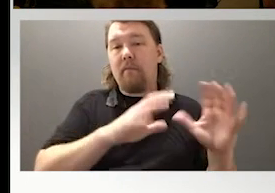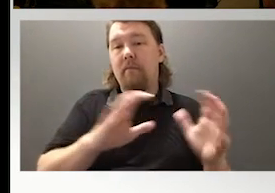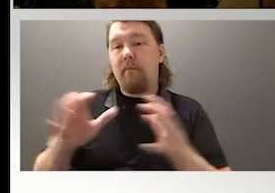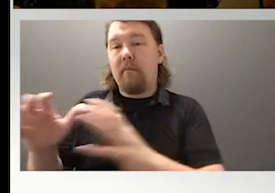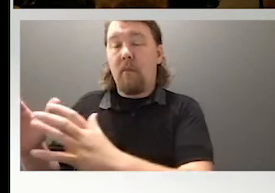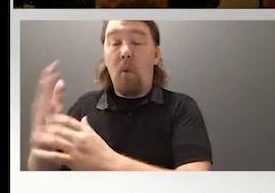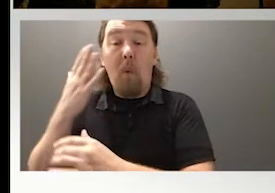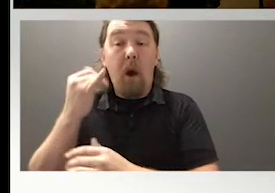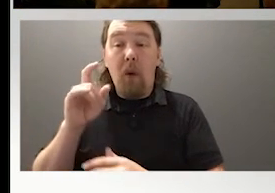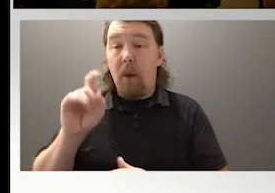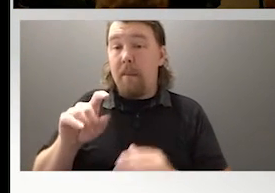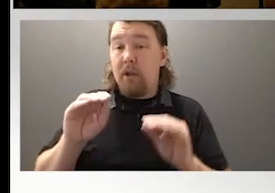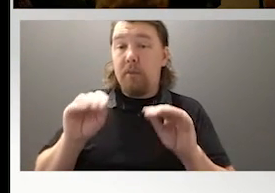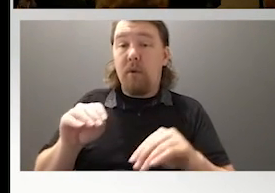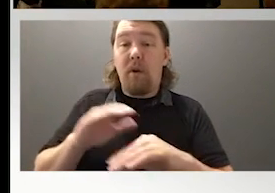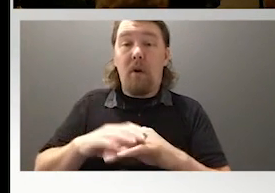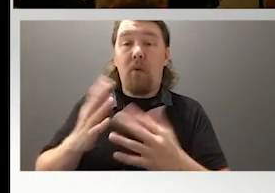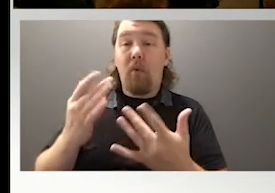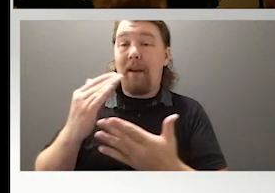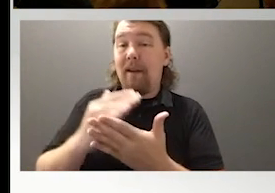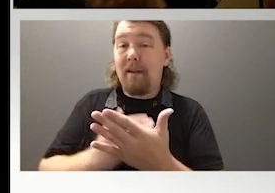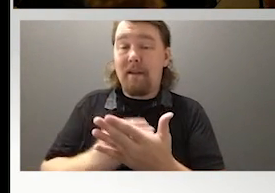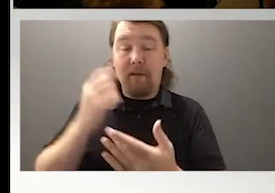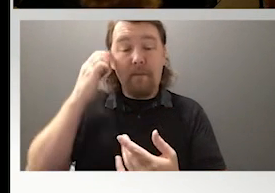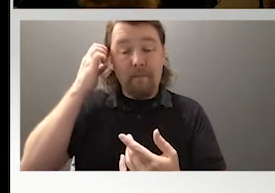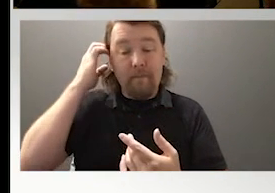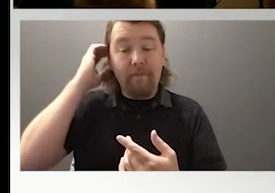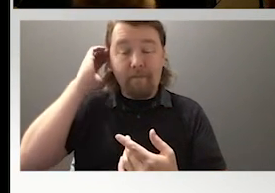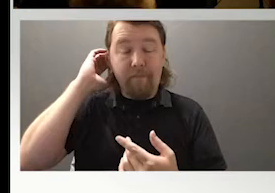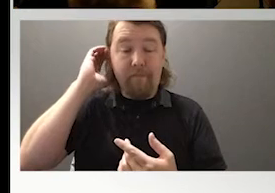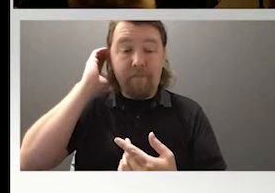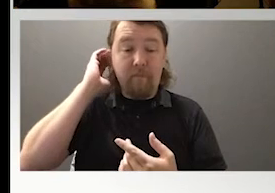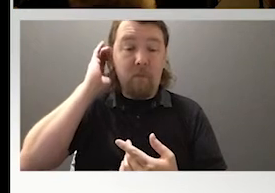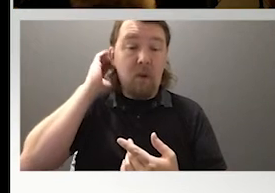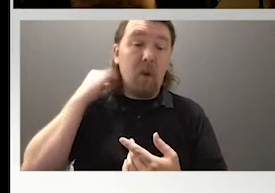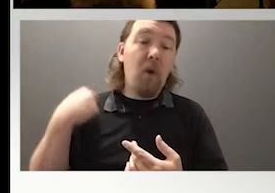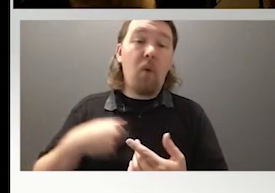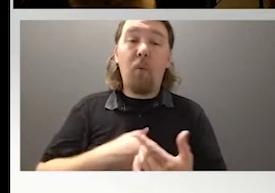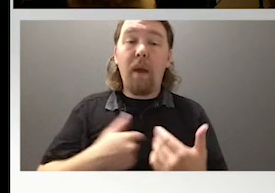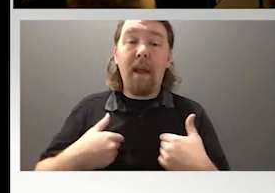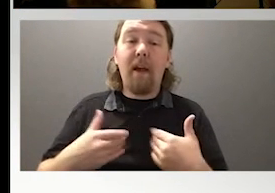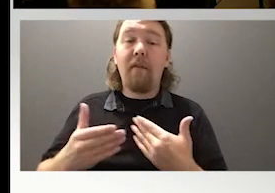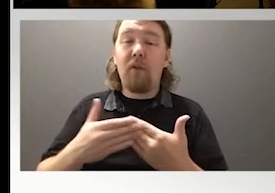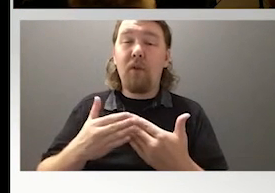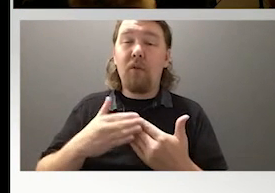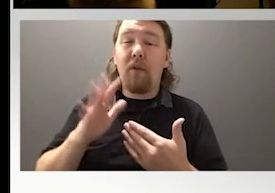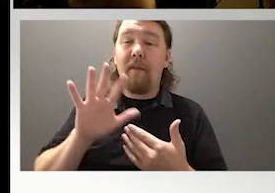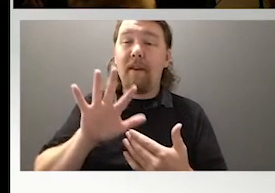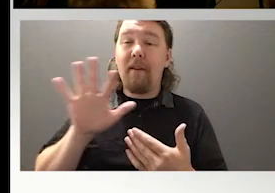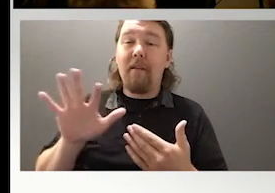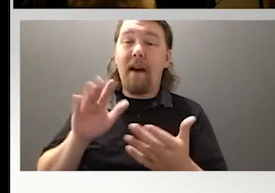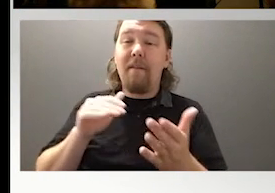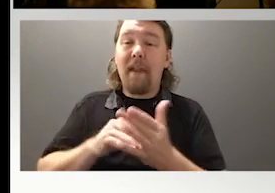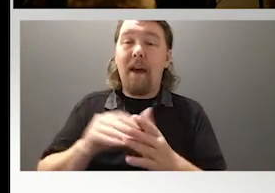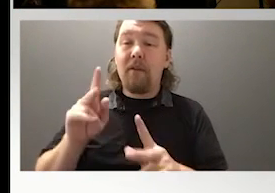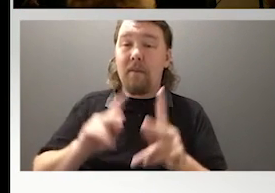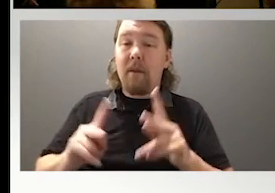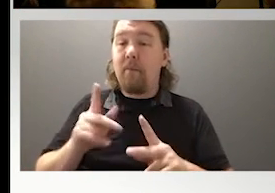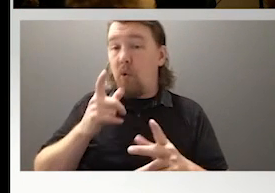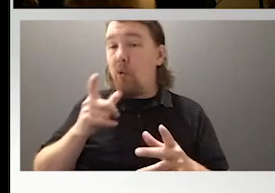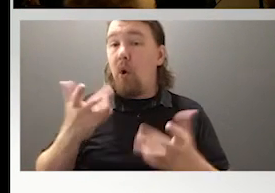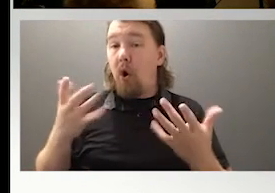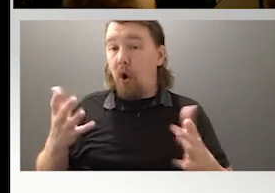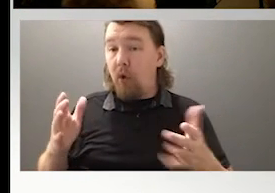to place individuals on a waiting list is because we have close to 55,000 people who are currently clients of